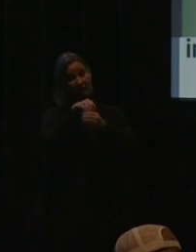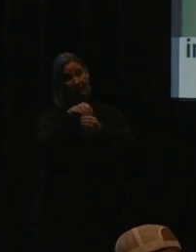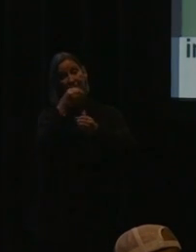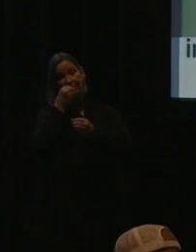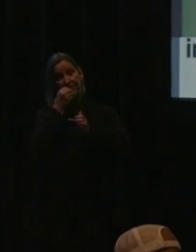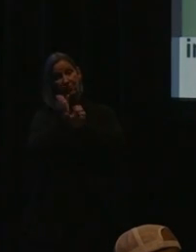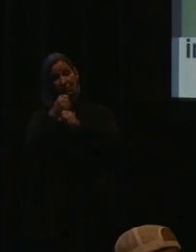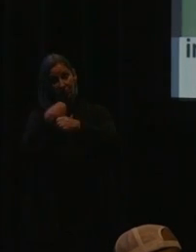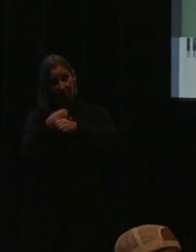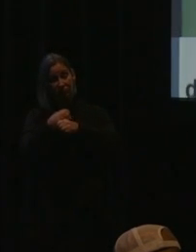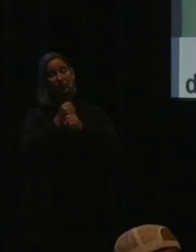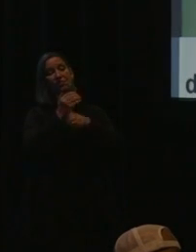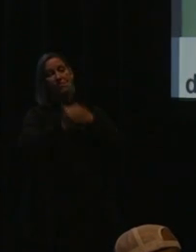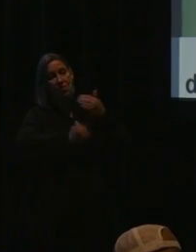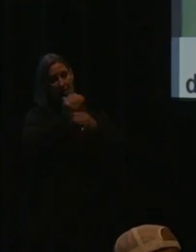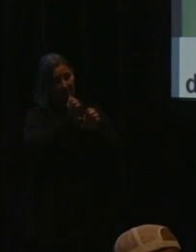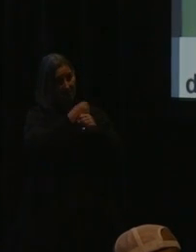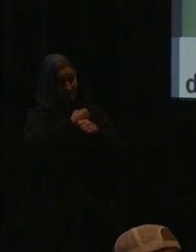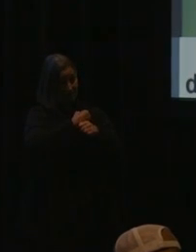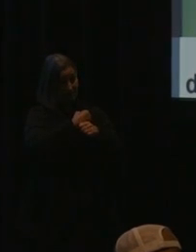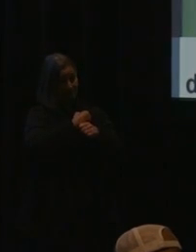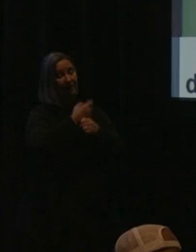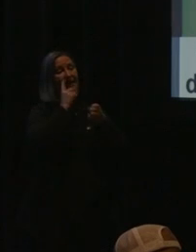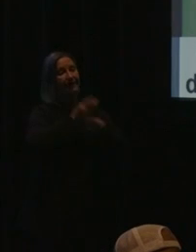processing, distribution, and consumption.